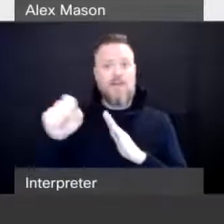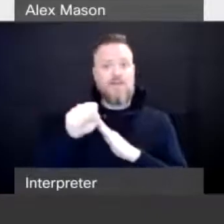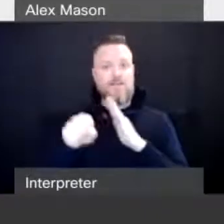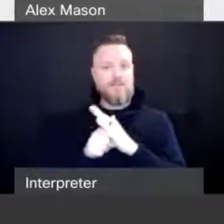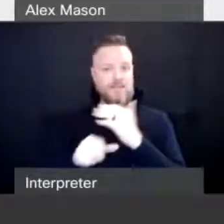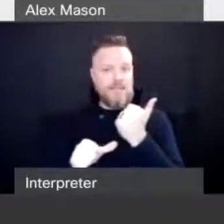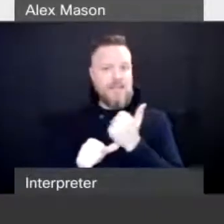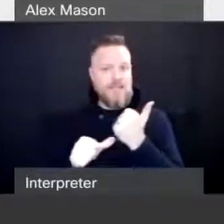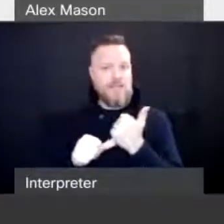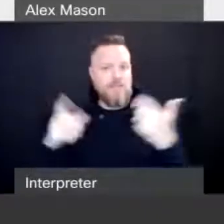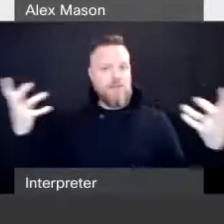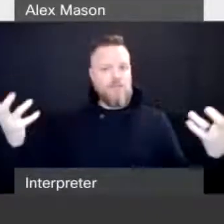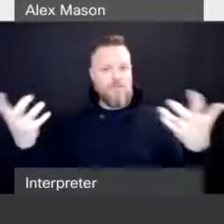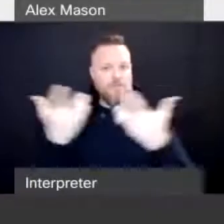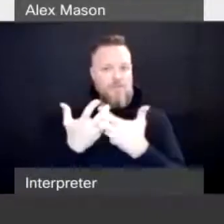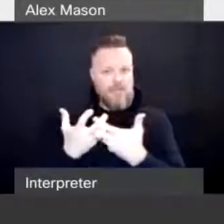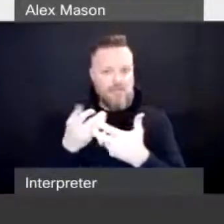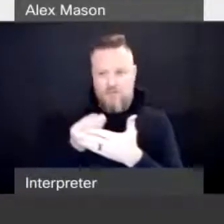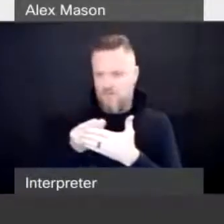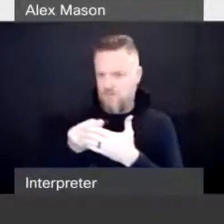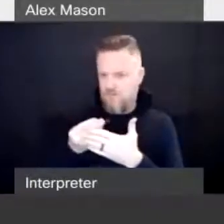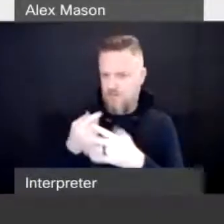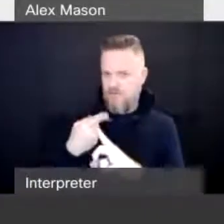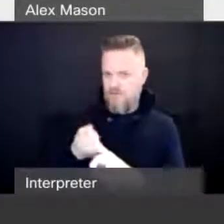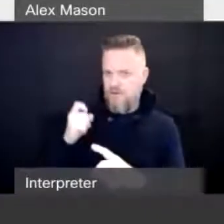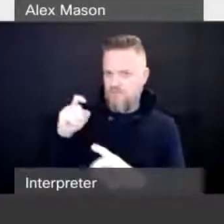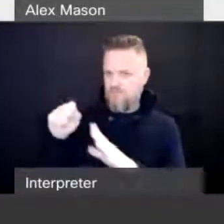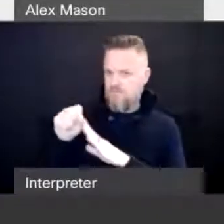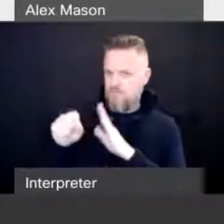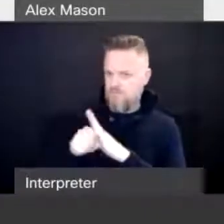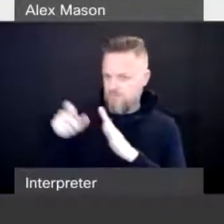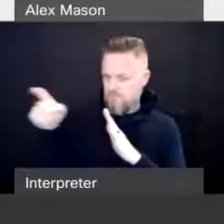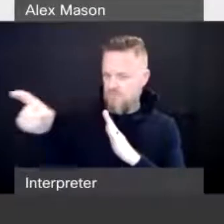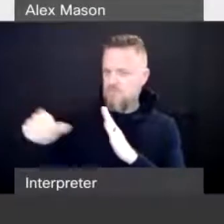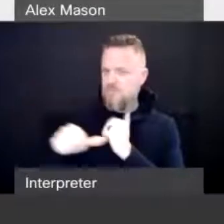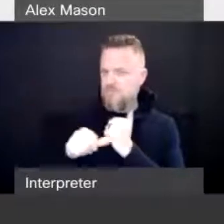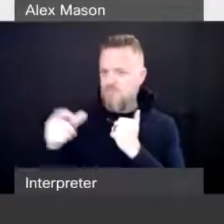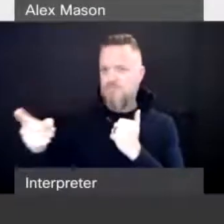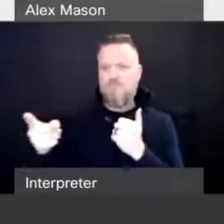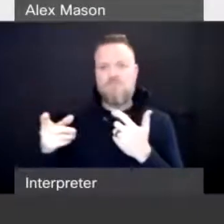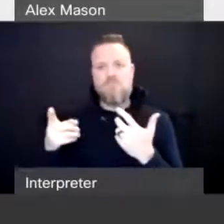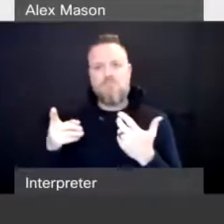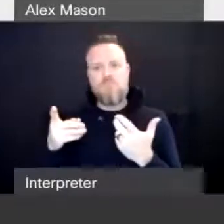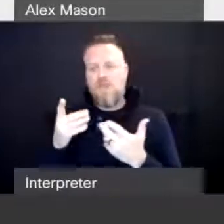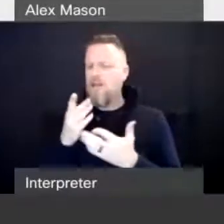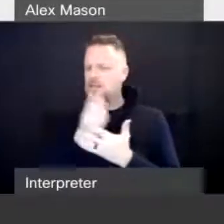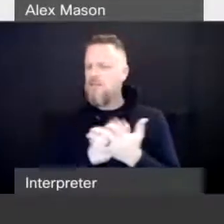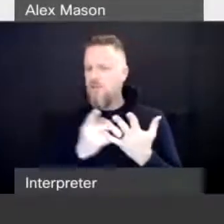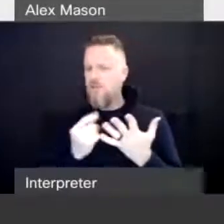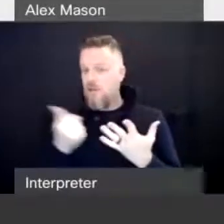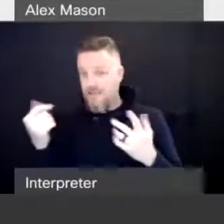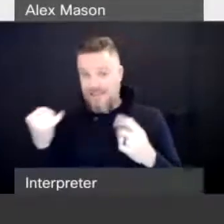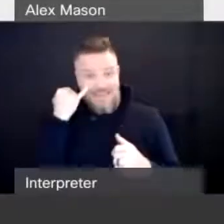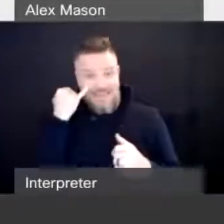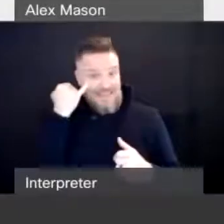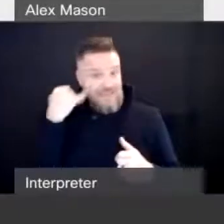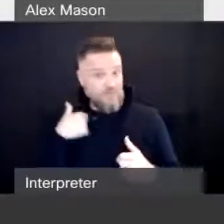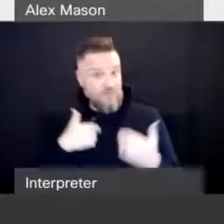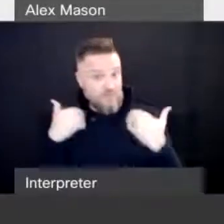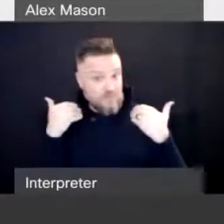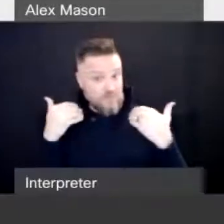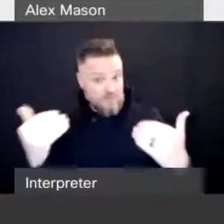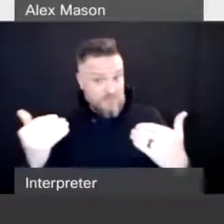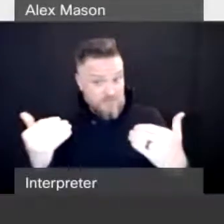matching fund. And so I would imagine it's hard to tell, some would go off, but if we were to do this and